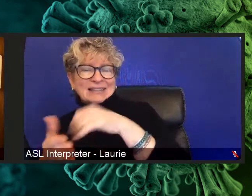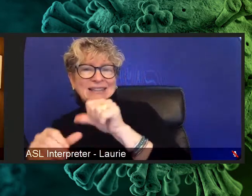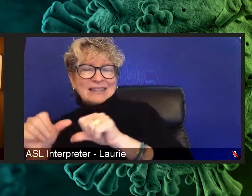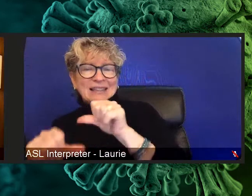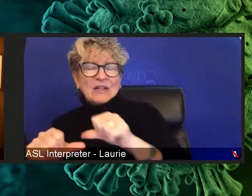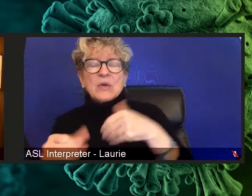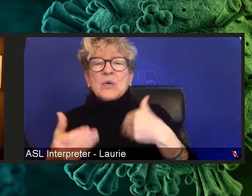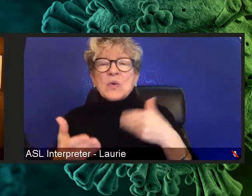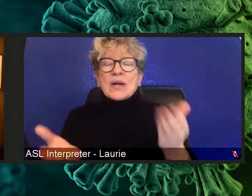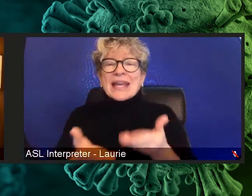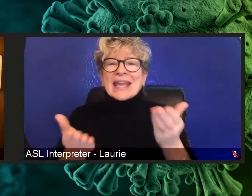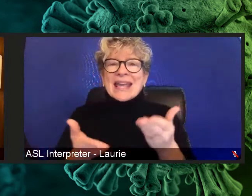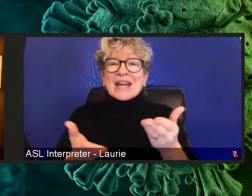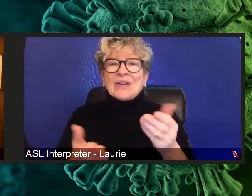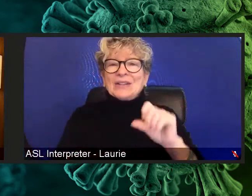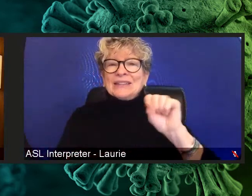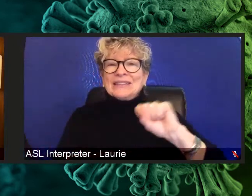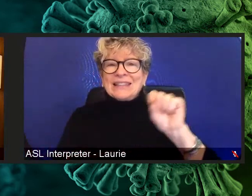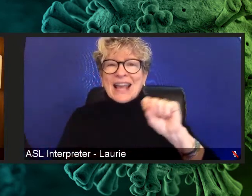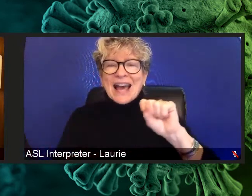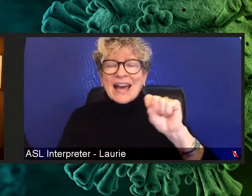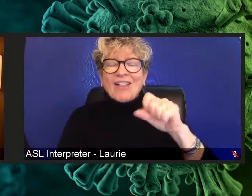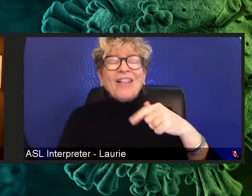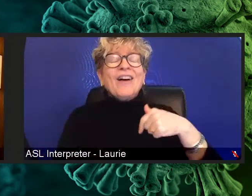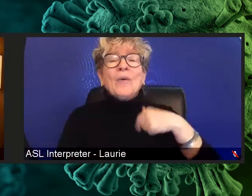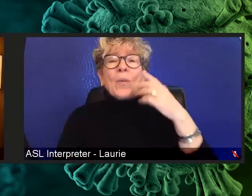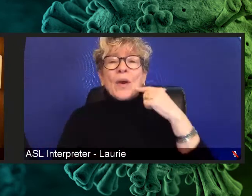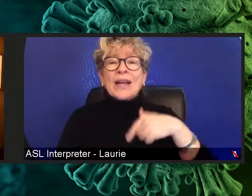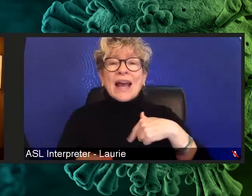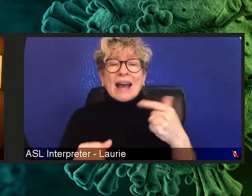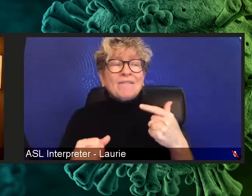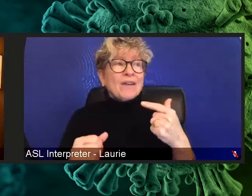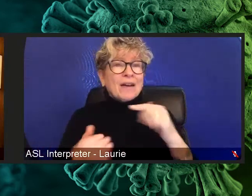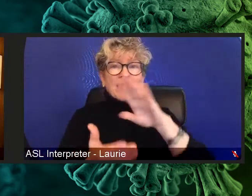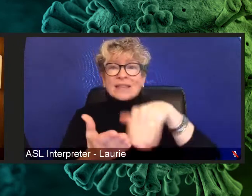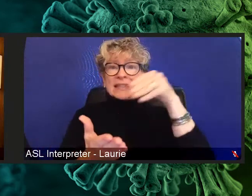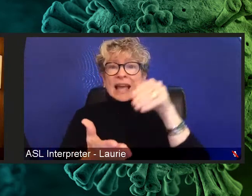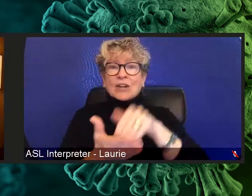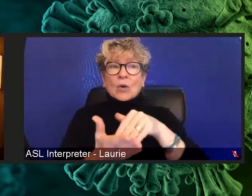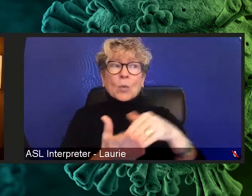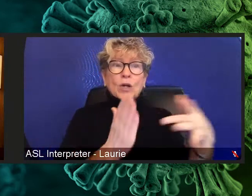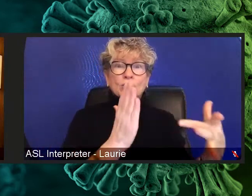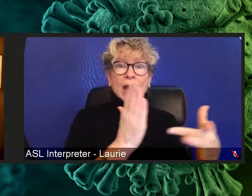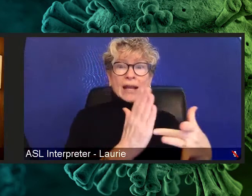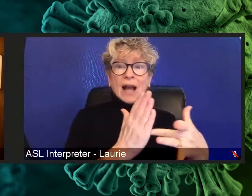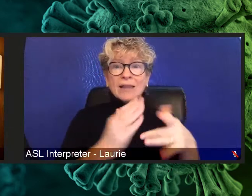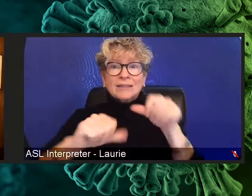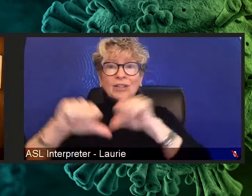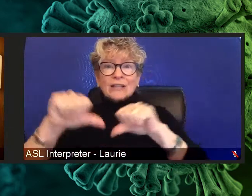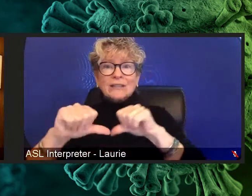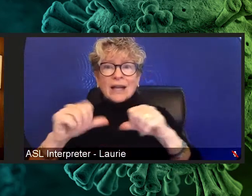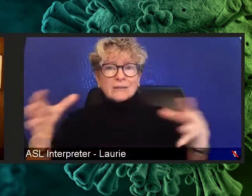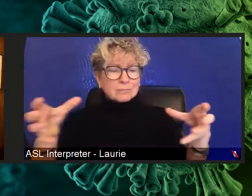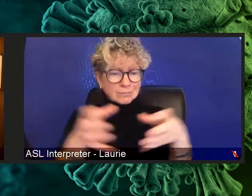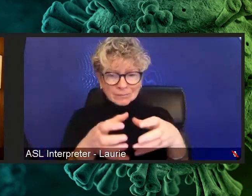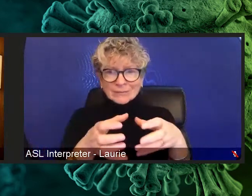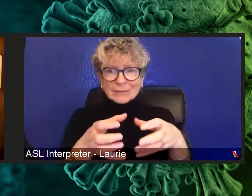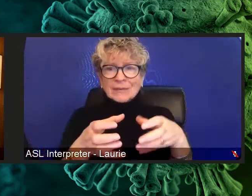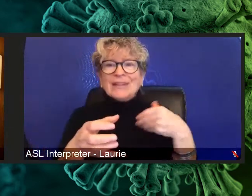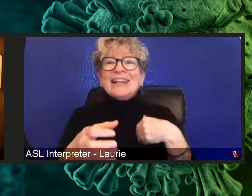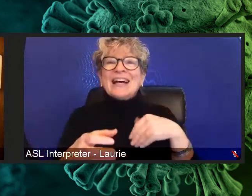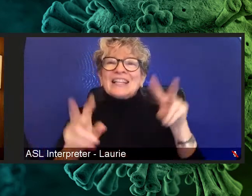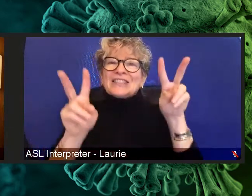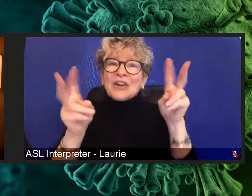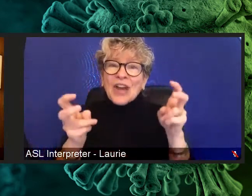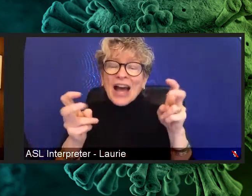where technology and biology meet and interact, an incredibly rich place to be doing this. So the title of